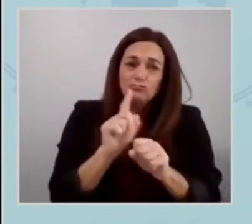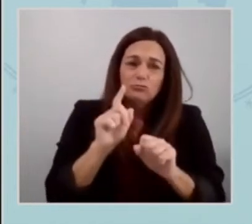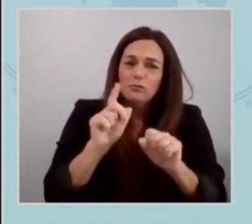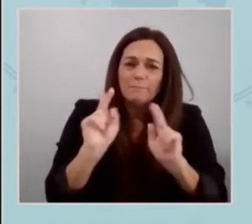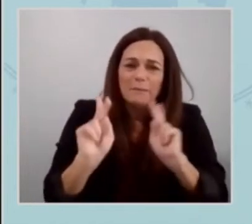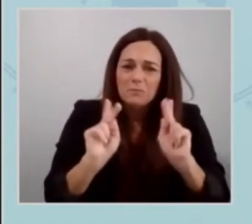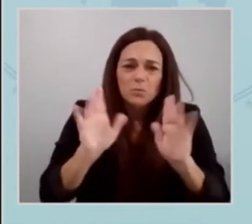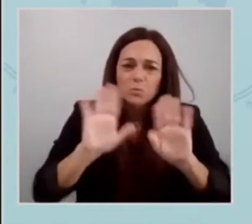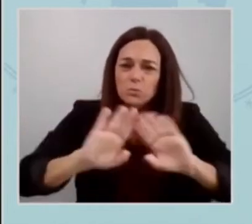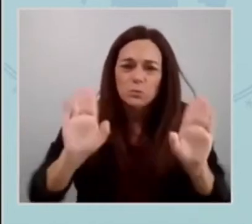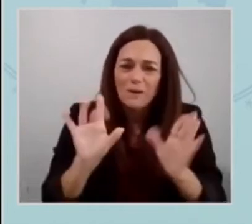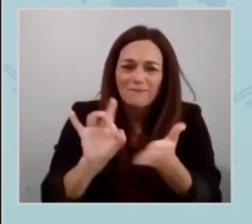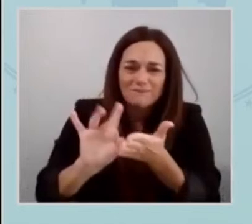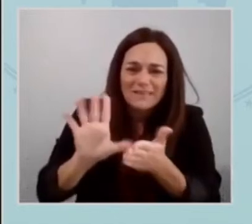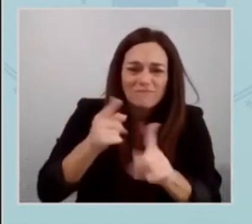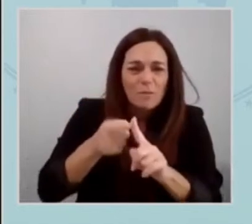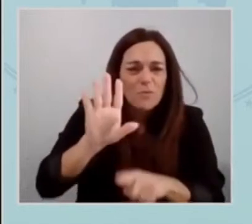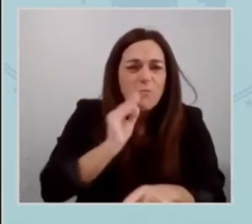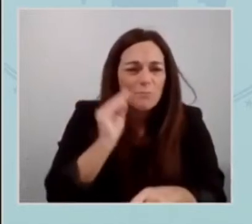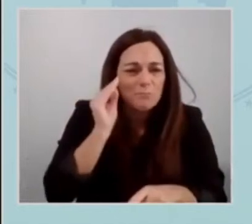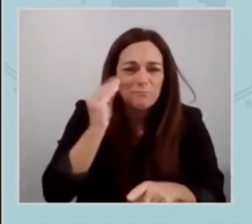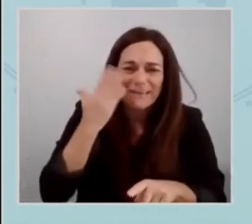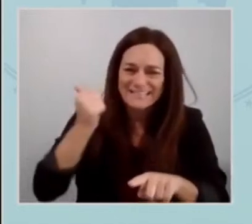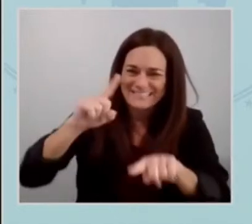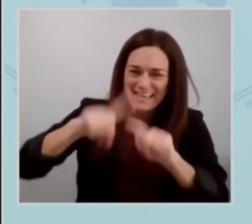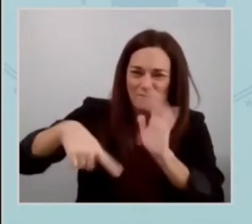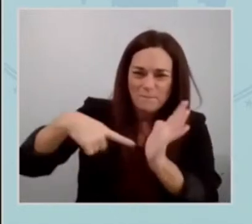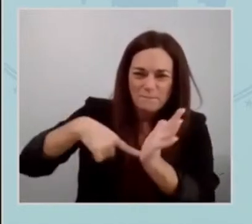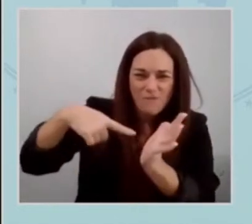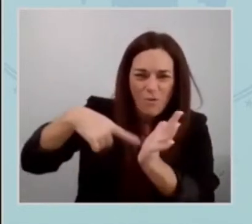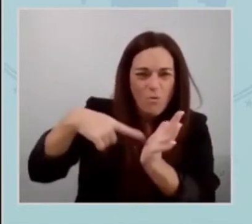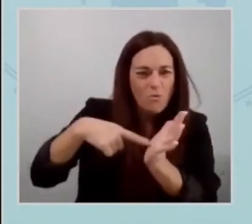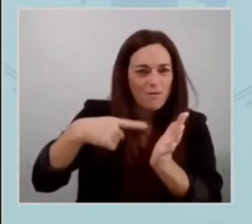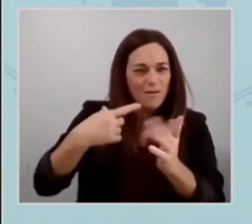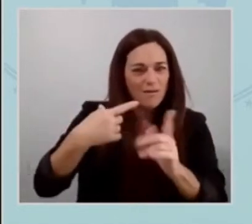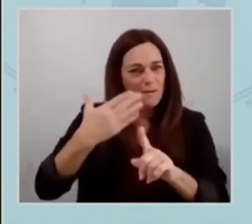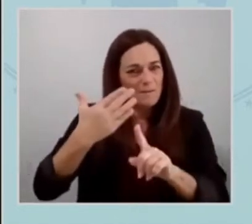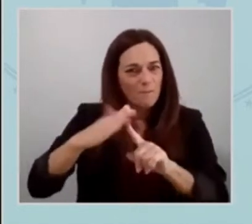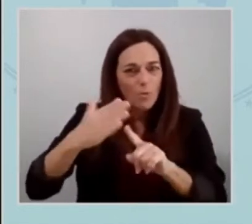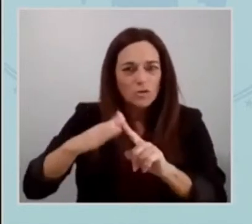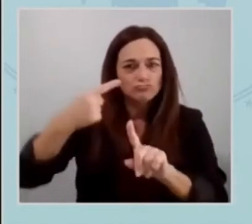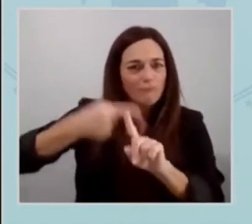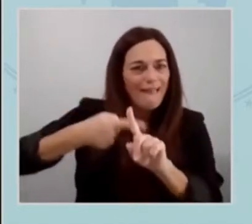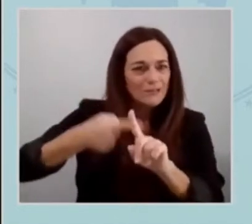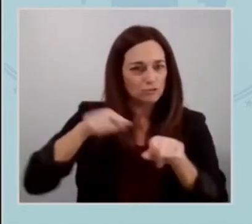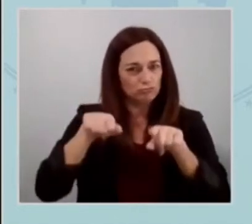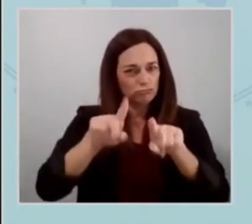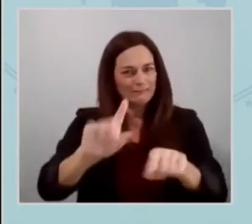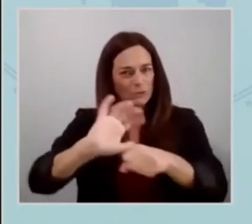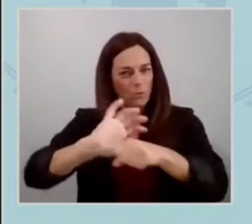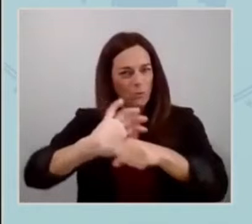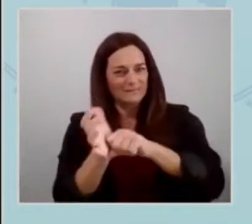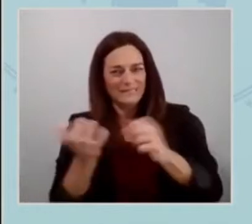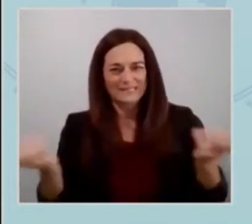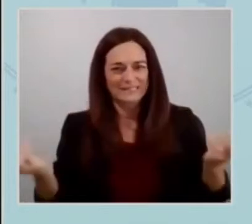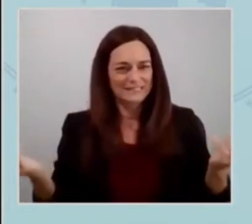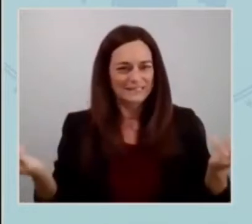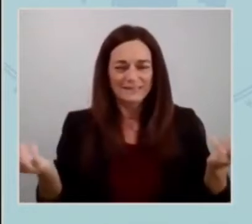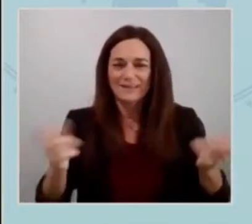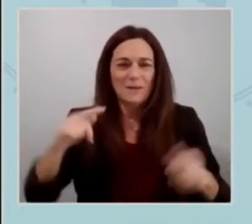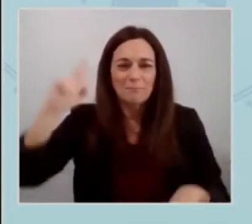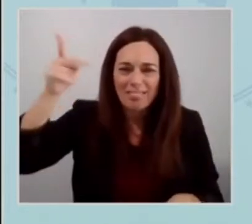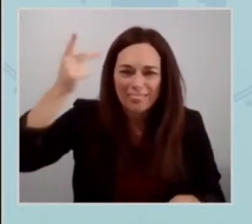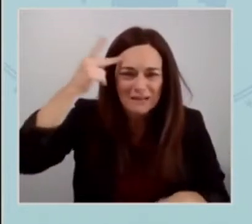And we have to make sure that fourthly, people can't get evicted from their homes because they can't pay their rent or their mortgage payment during